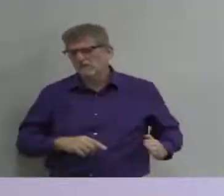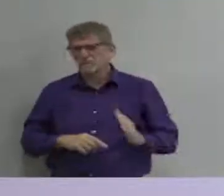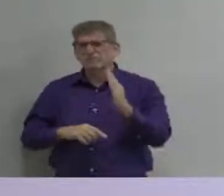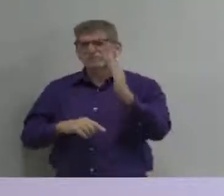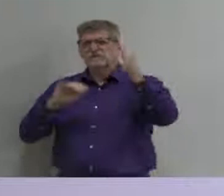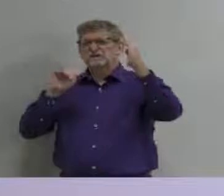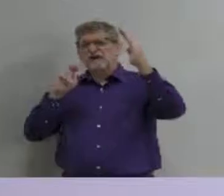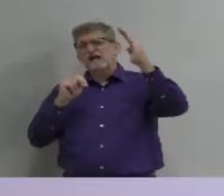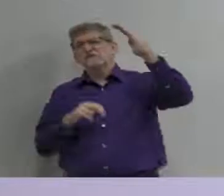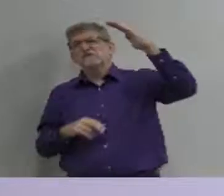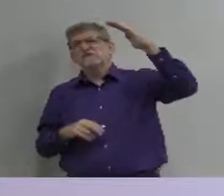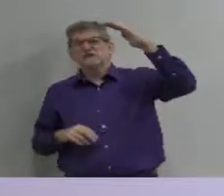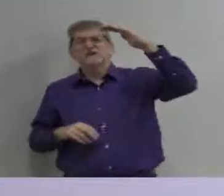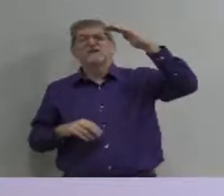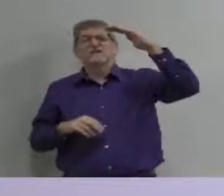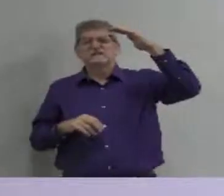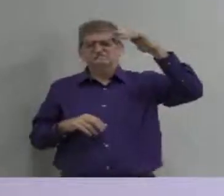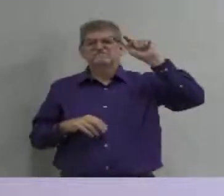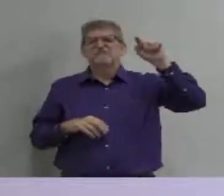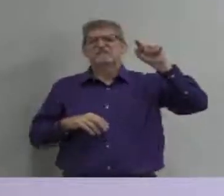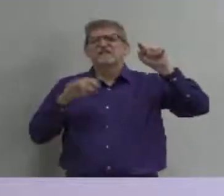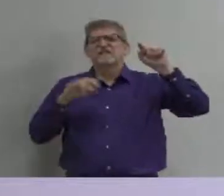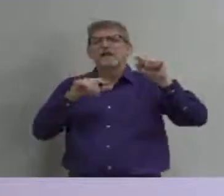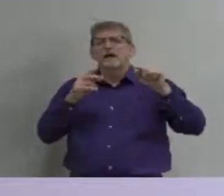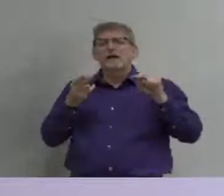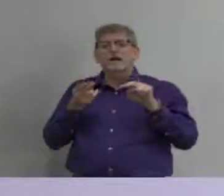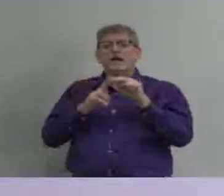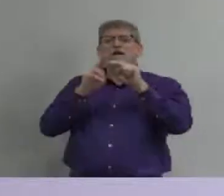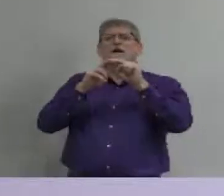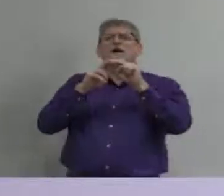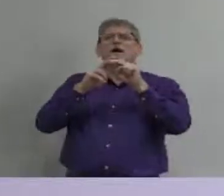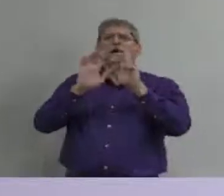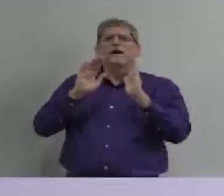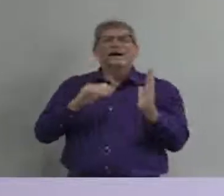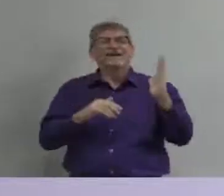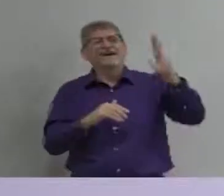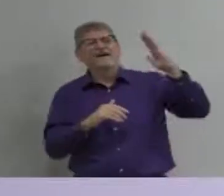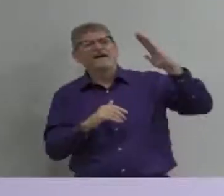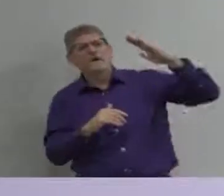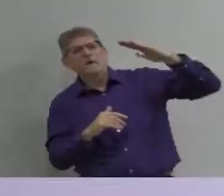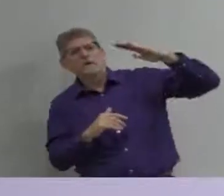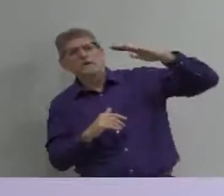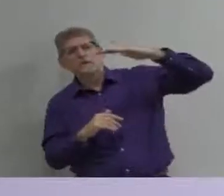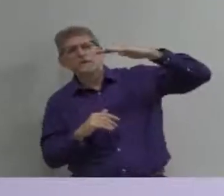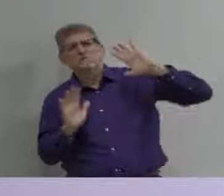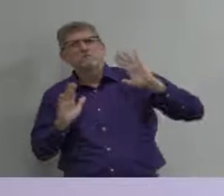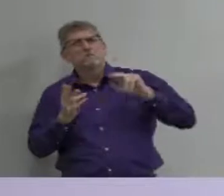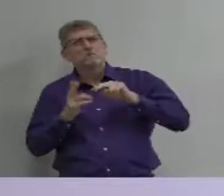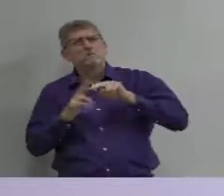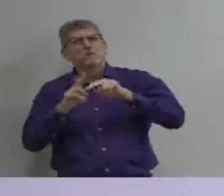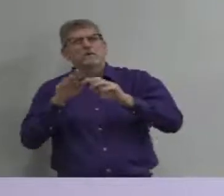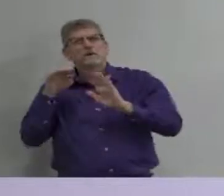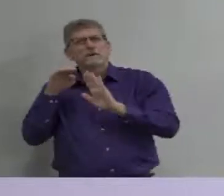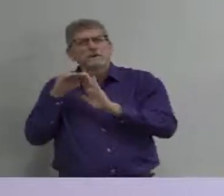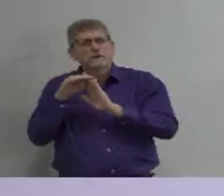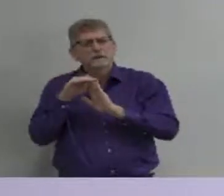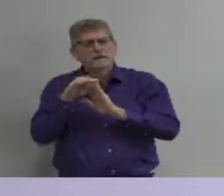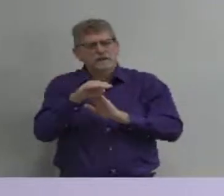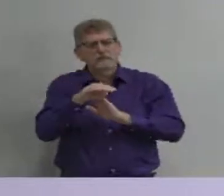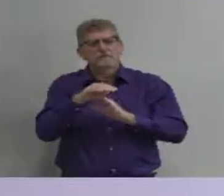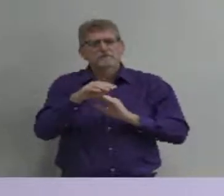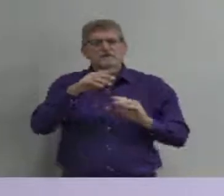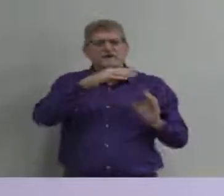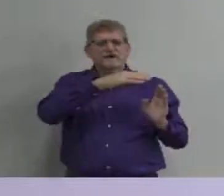That rate of increase has slowed and is, as you can see, the curve is starting to flatten